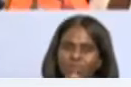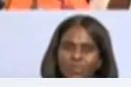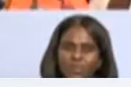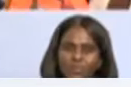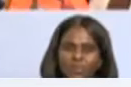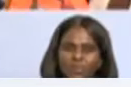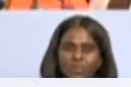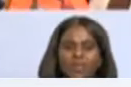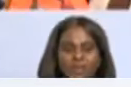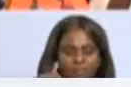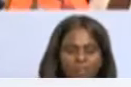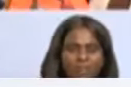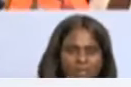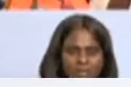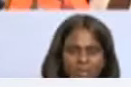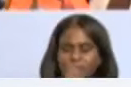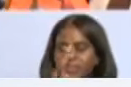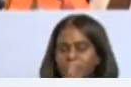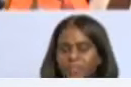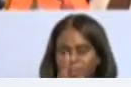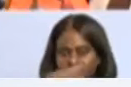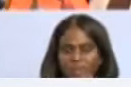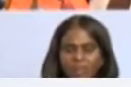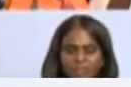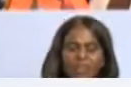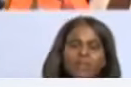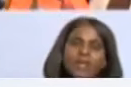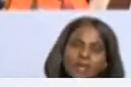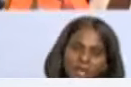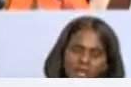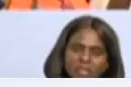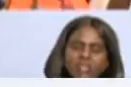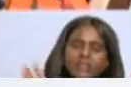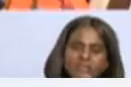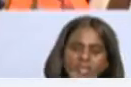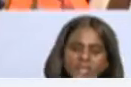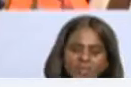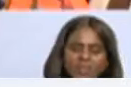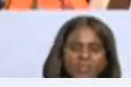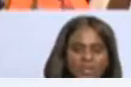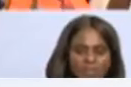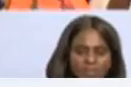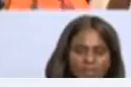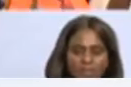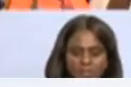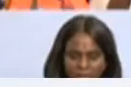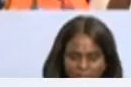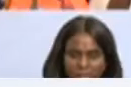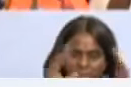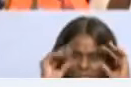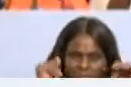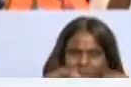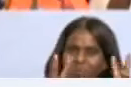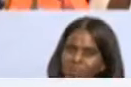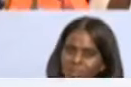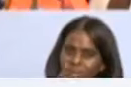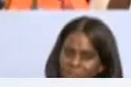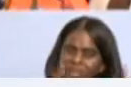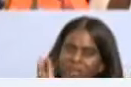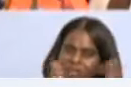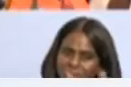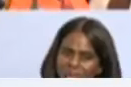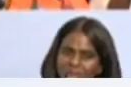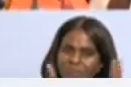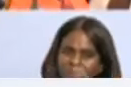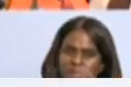And last time, Madam Speaker, I asked for a meeting of members of Parliament. Others didn't come because they're not UPND. No, that meeting was a meeting of the